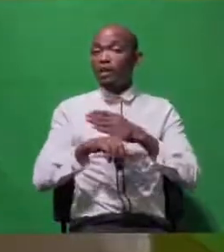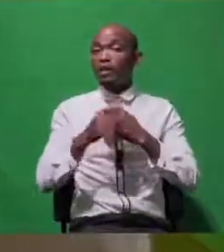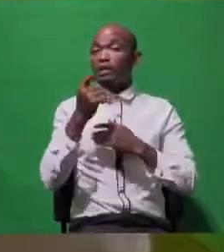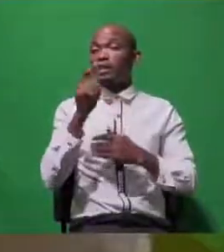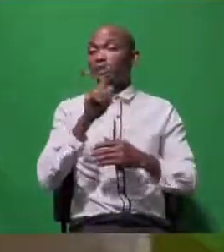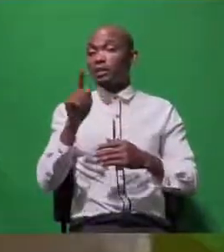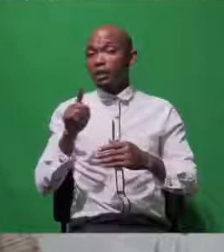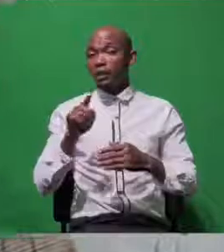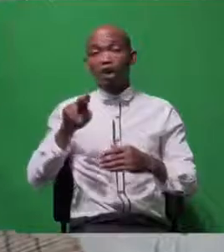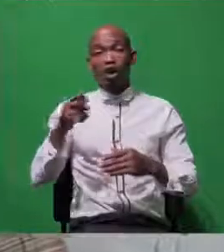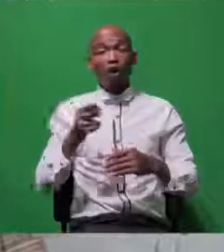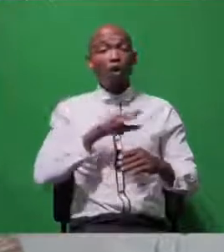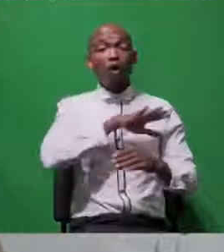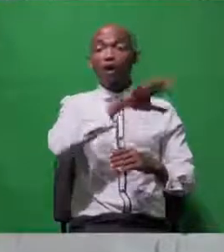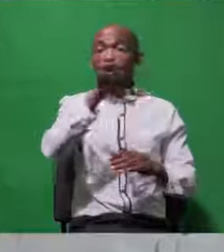African nations